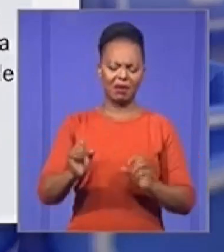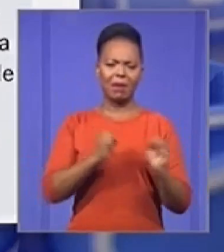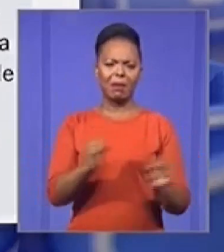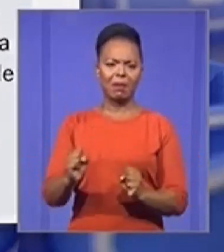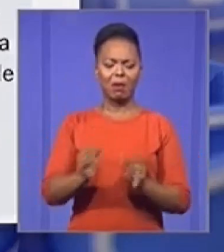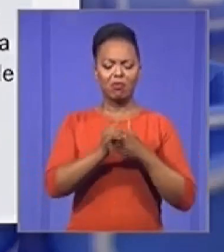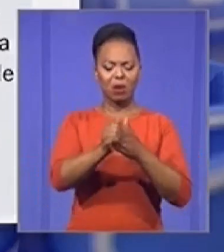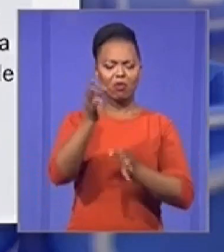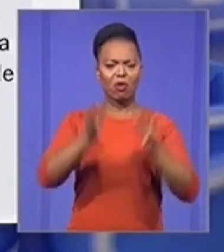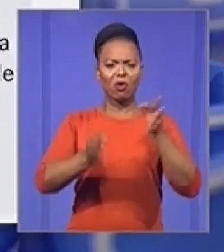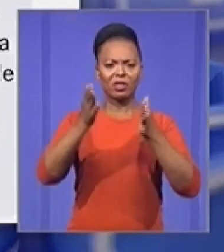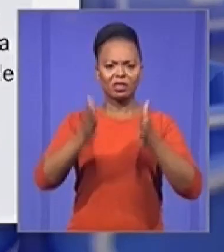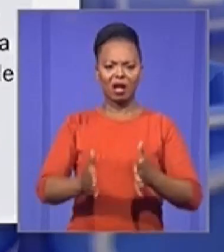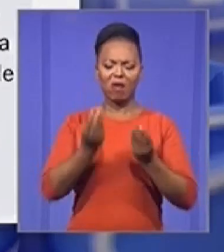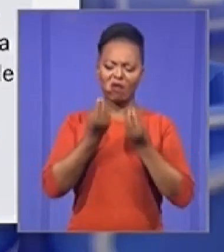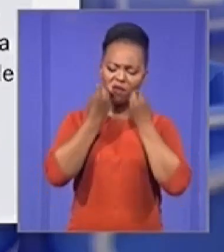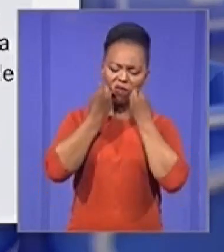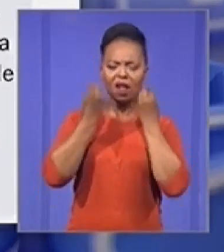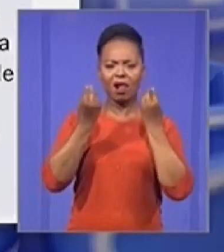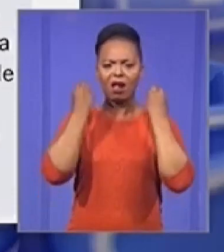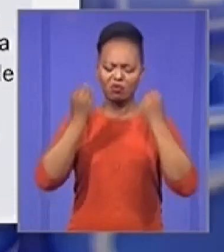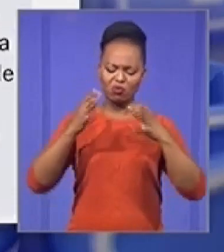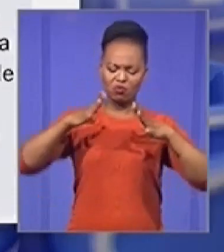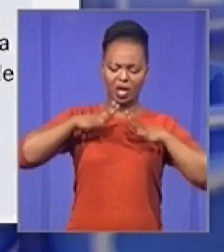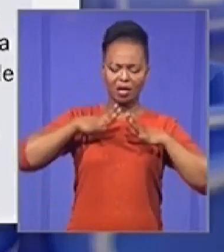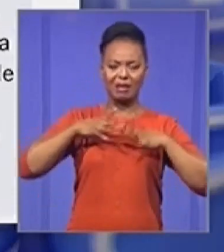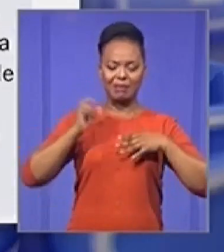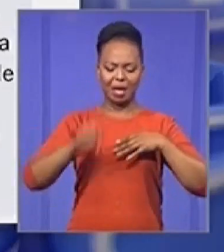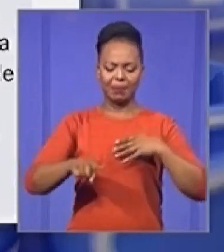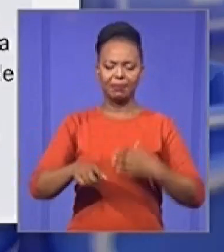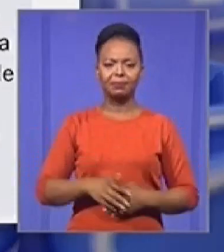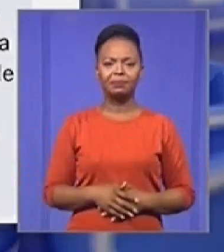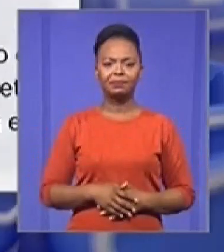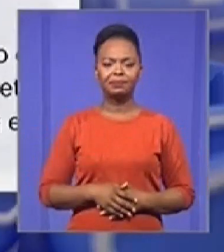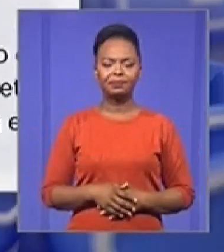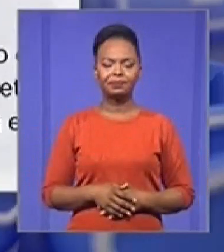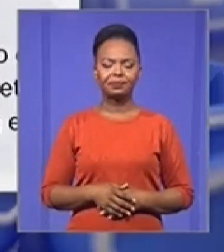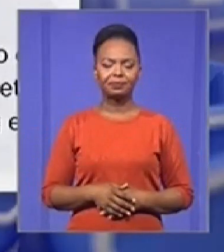ba dipolitiki ke bona ba una molemo hobane ba ja tšhelete ya setšhaba